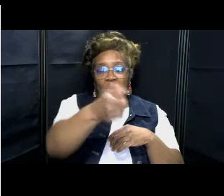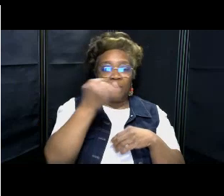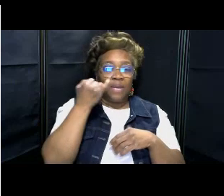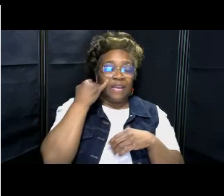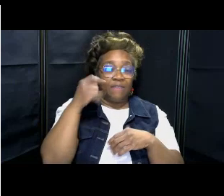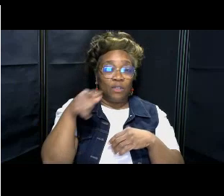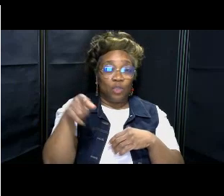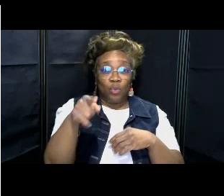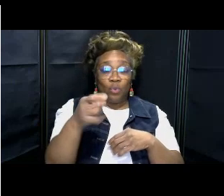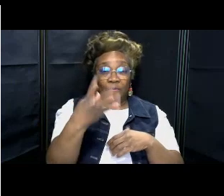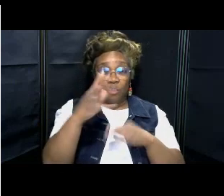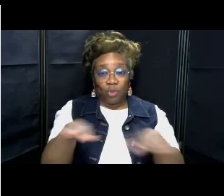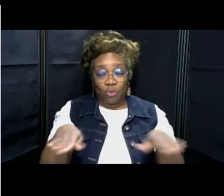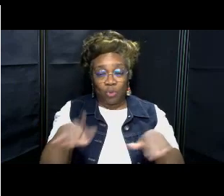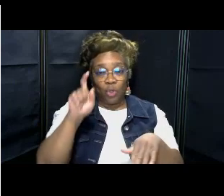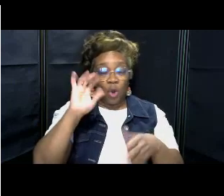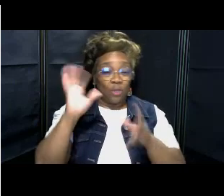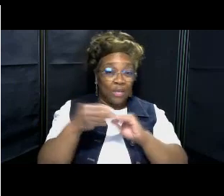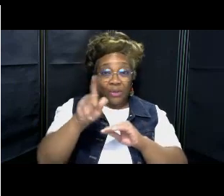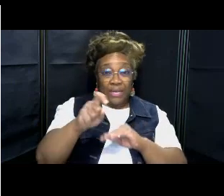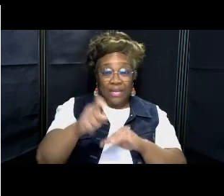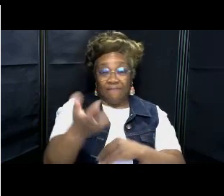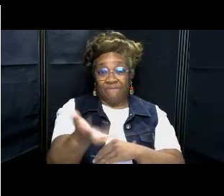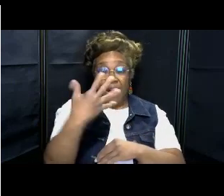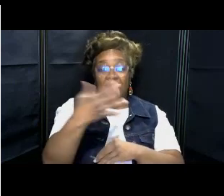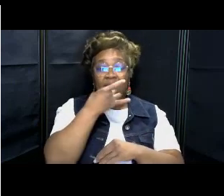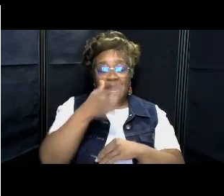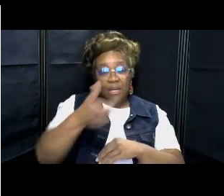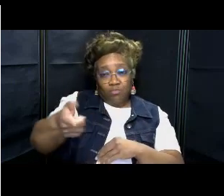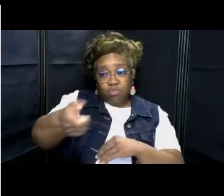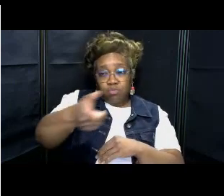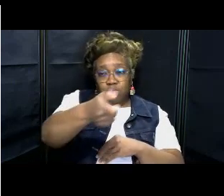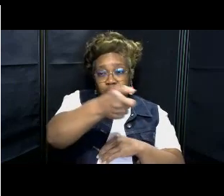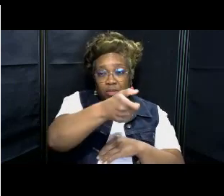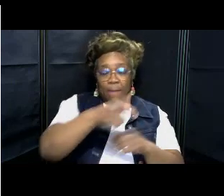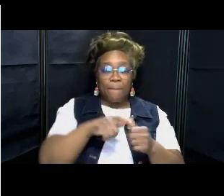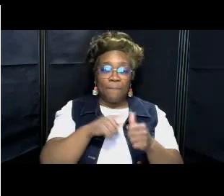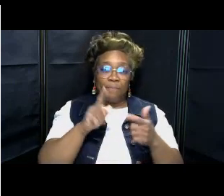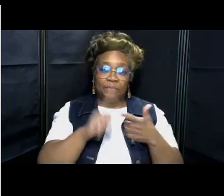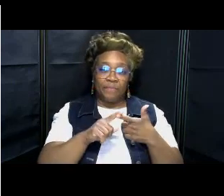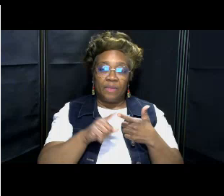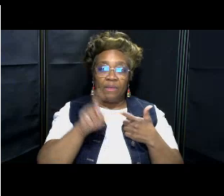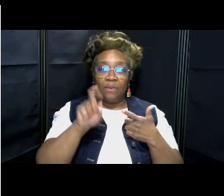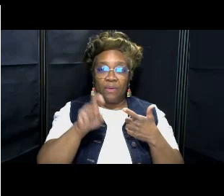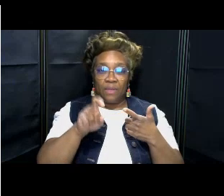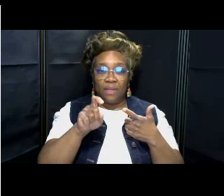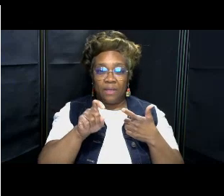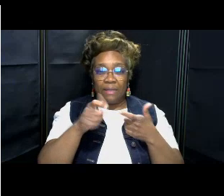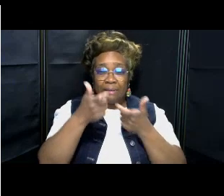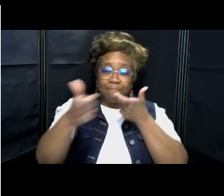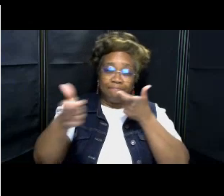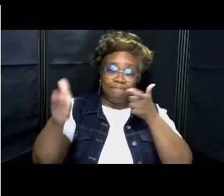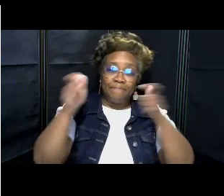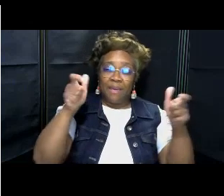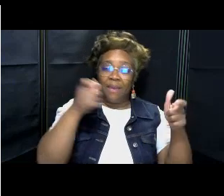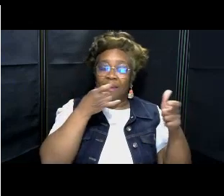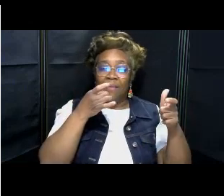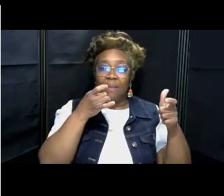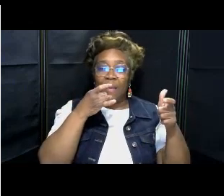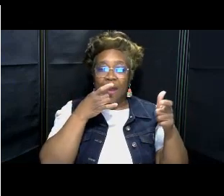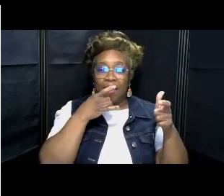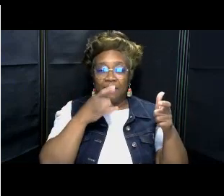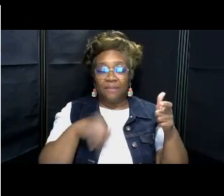need? 5. Also, you're going to keep another light, a big light, one of those big square flashlights, or